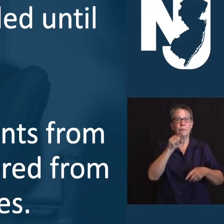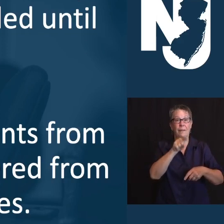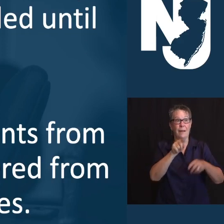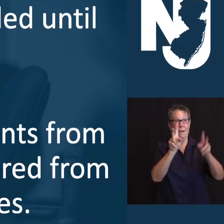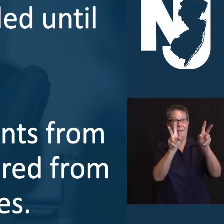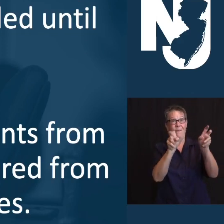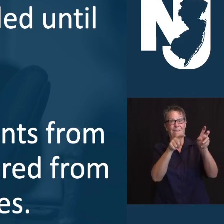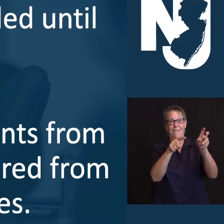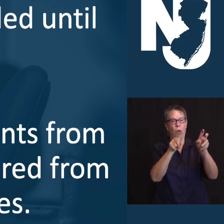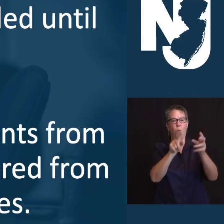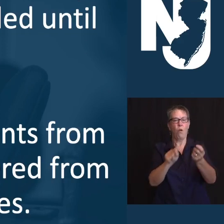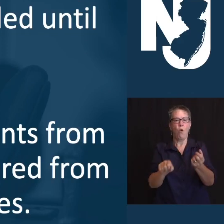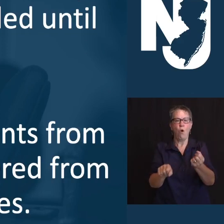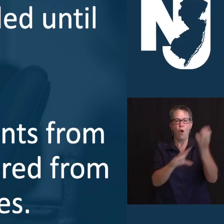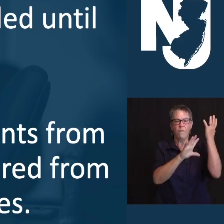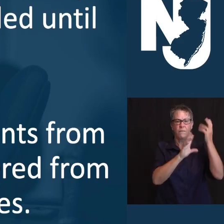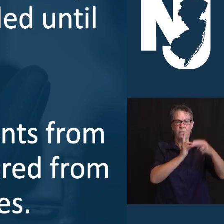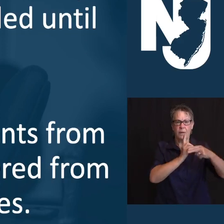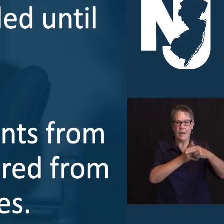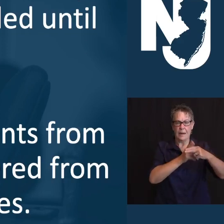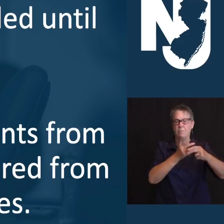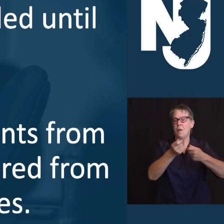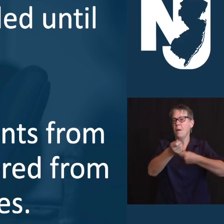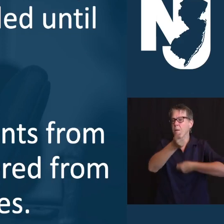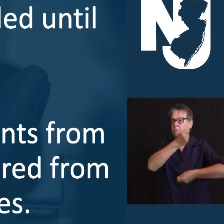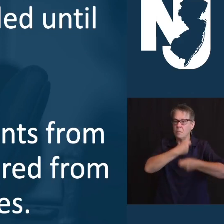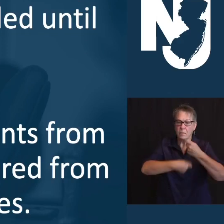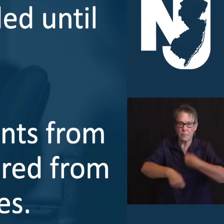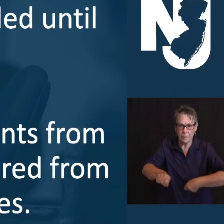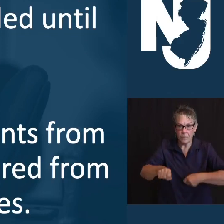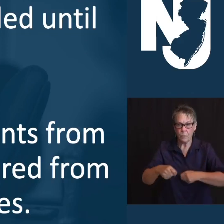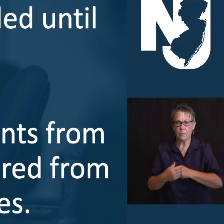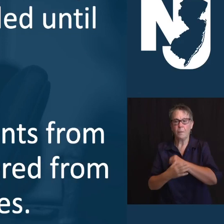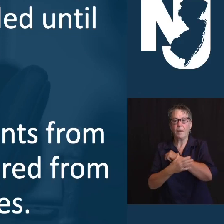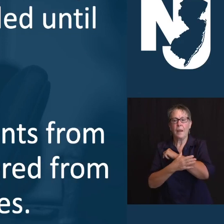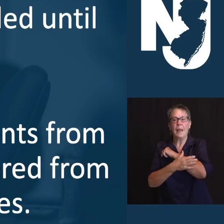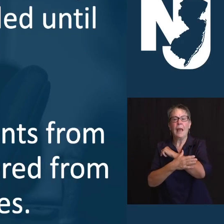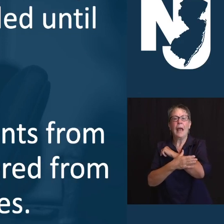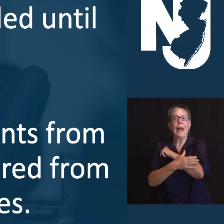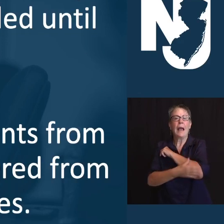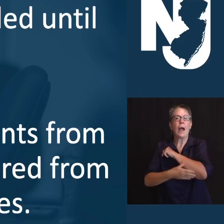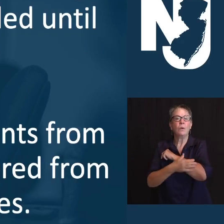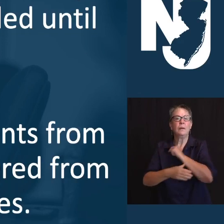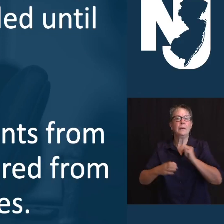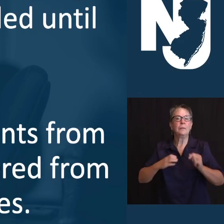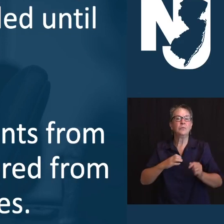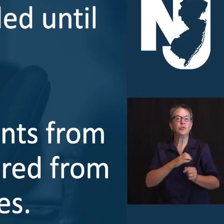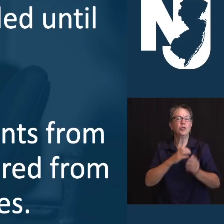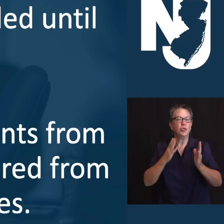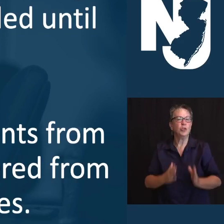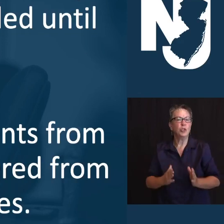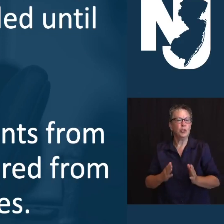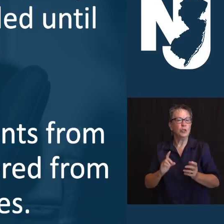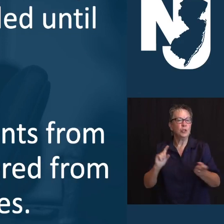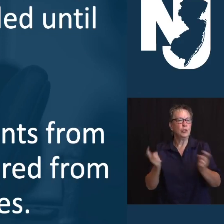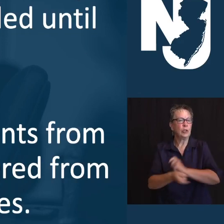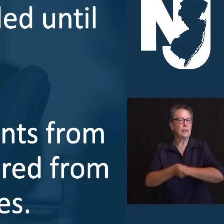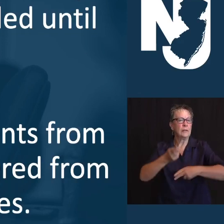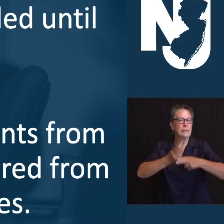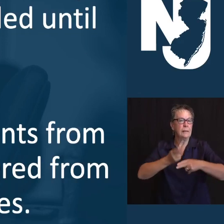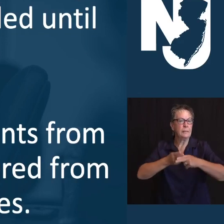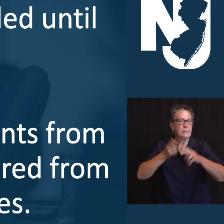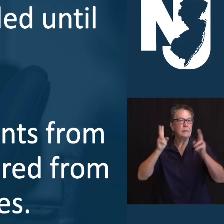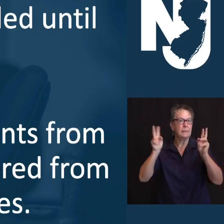Commissioner. Incredibly proud of that. And I also, with Tammy here, want to give her a shout out and her colleagues who are leading the New Jersey Pandemic Relief